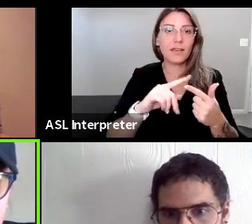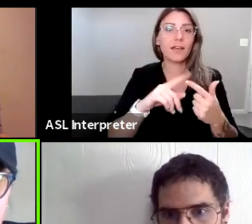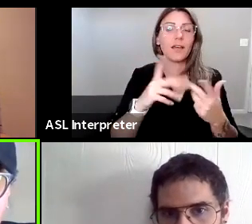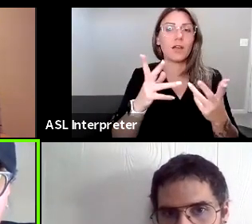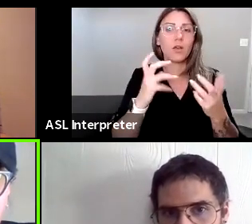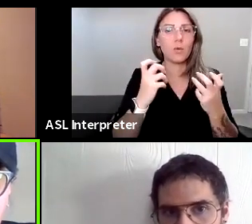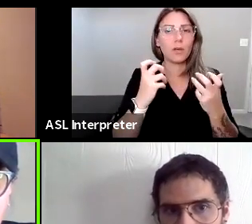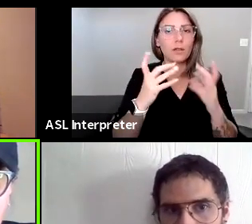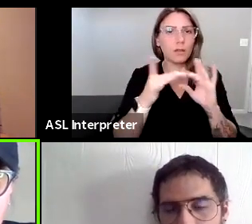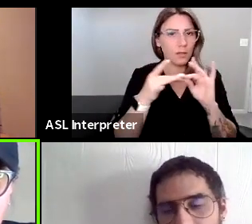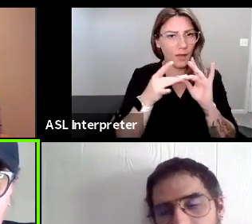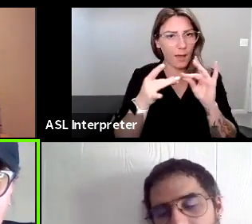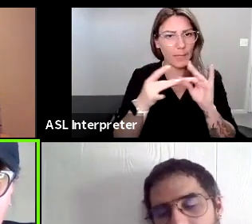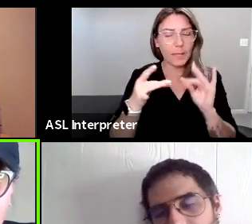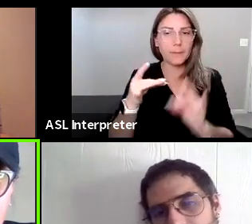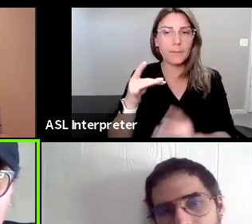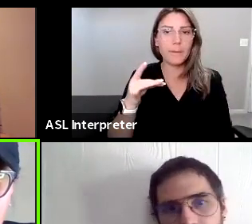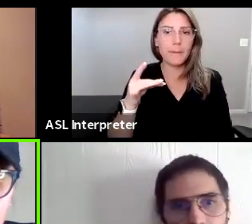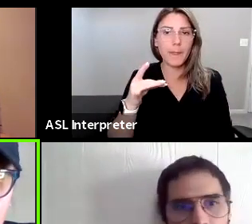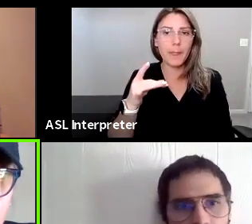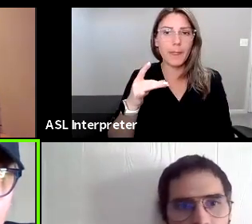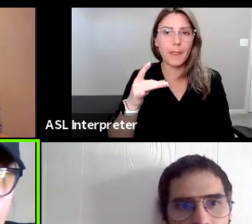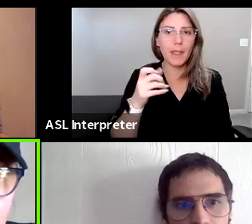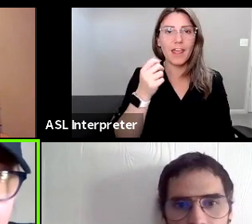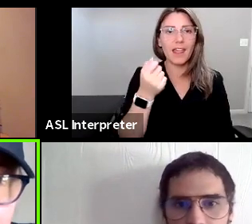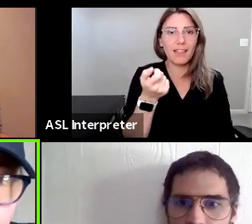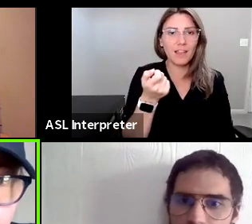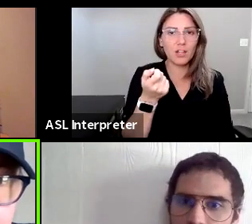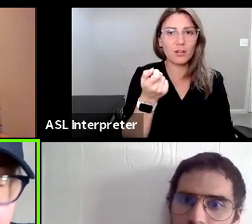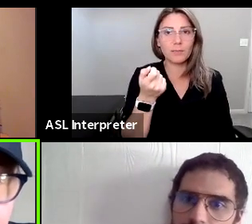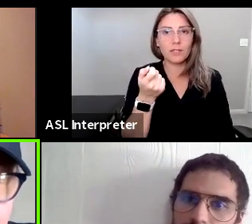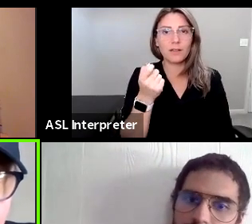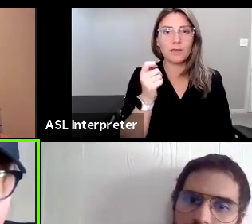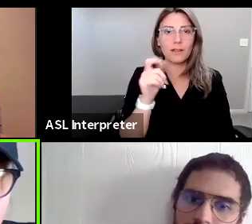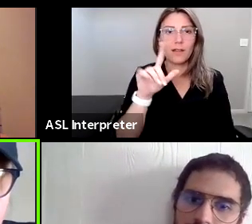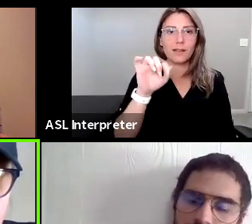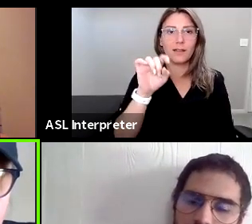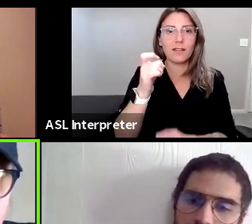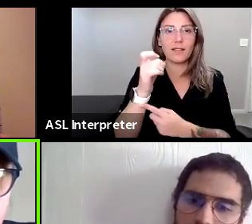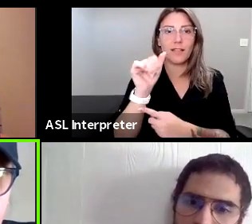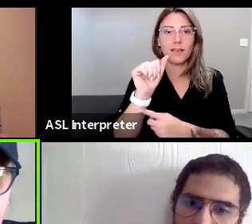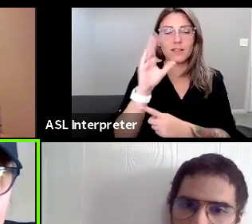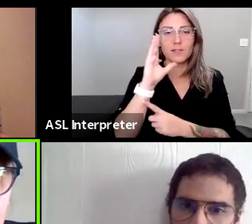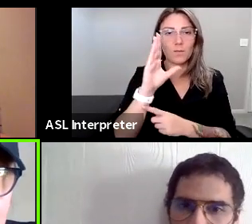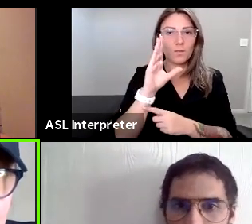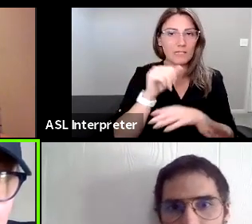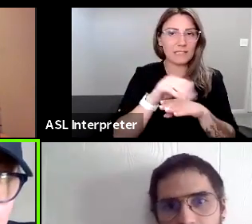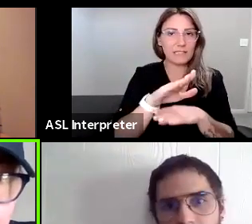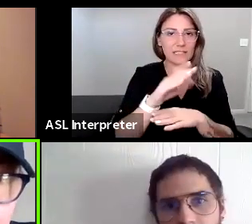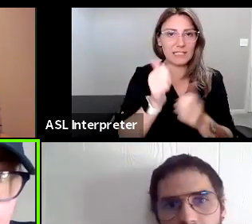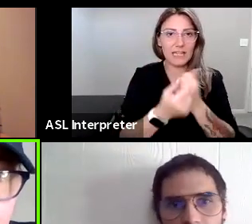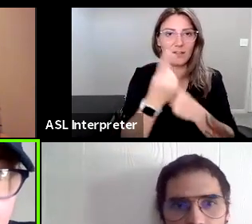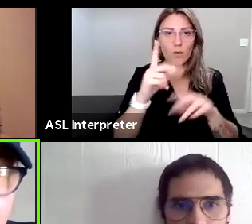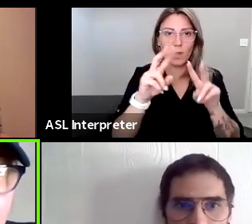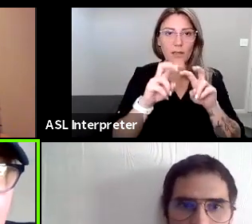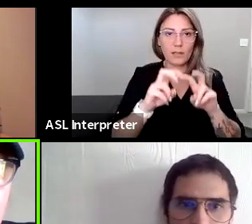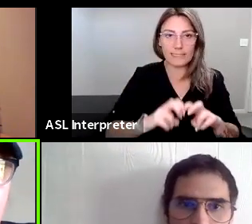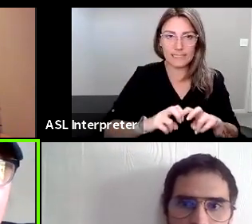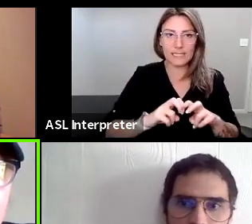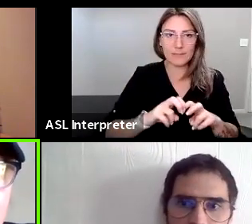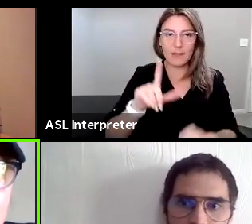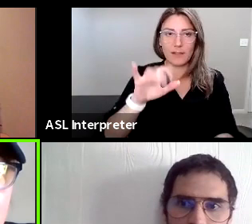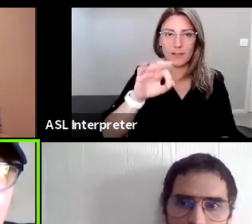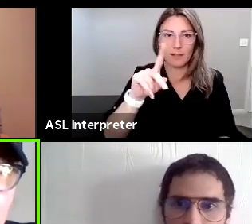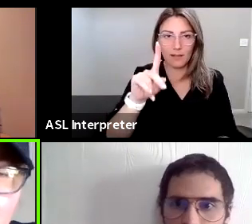wanted to just comment that little housekeeping, Alexa will be sending everyone an assessment link, as